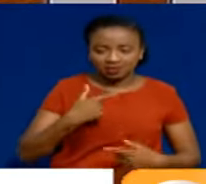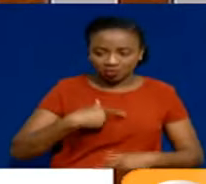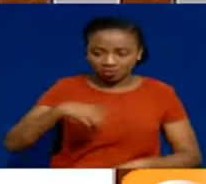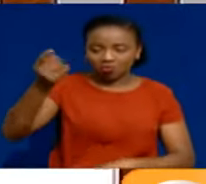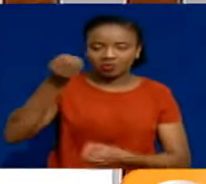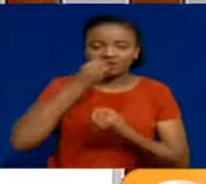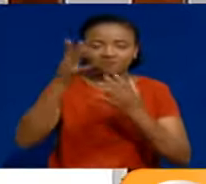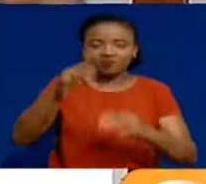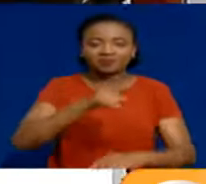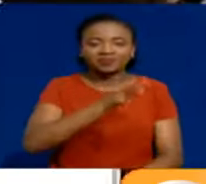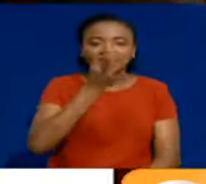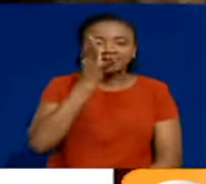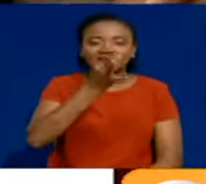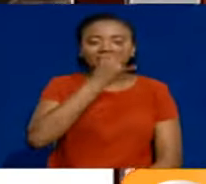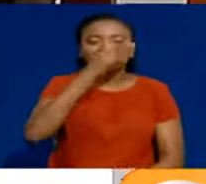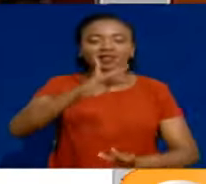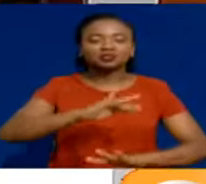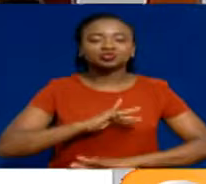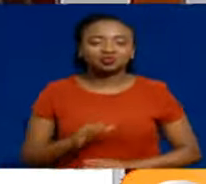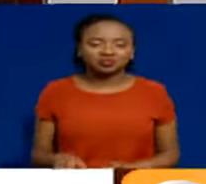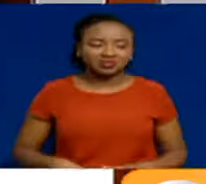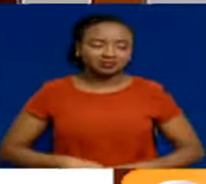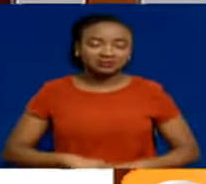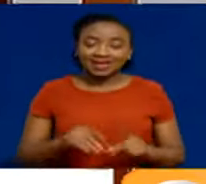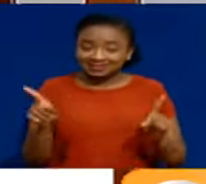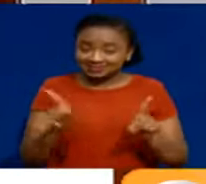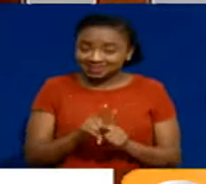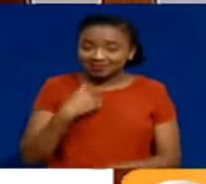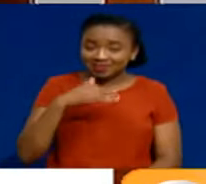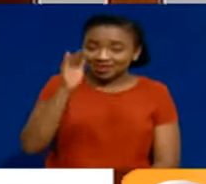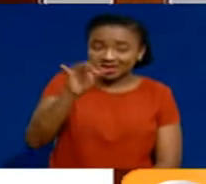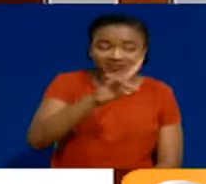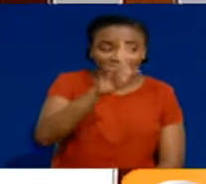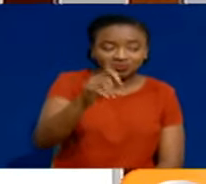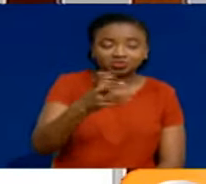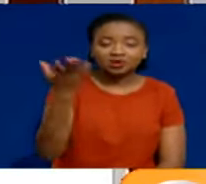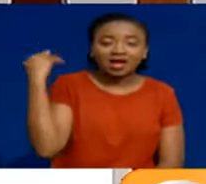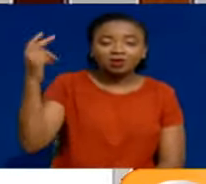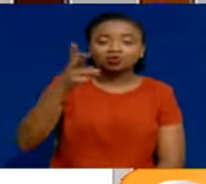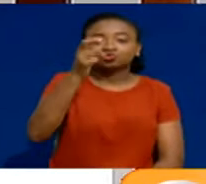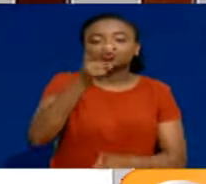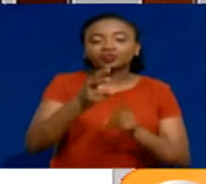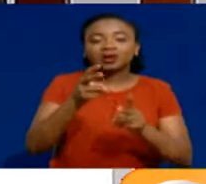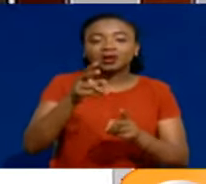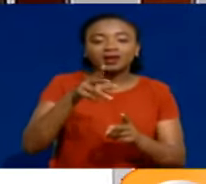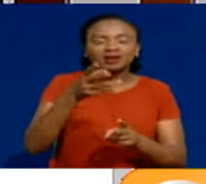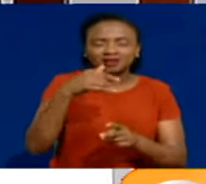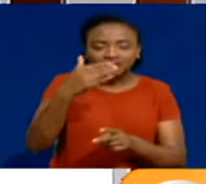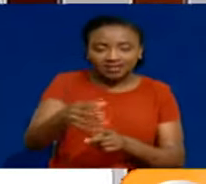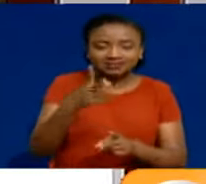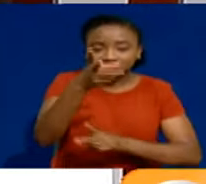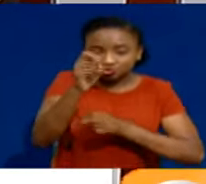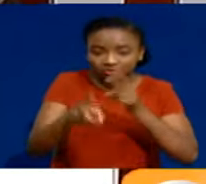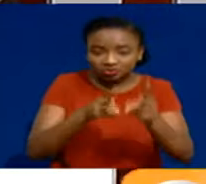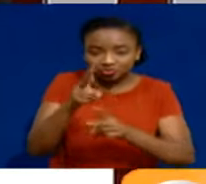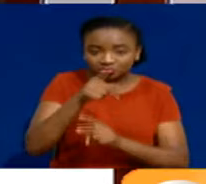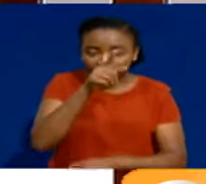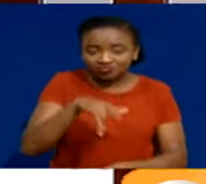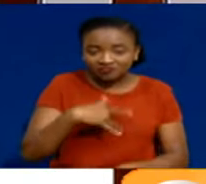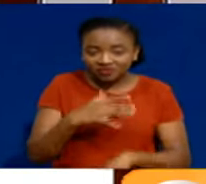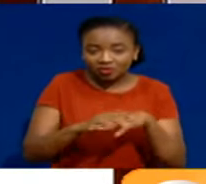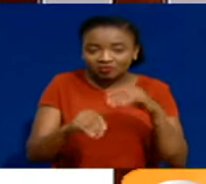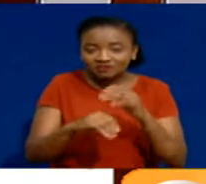hands we are safe. This is the same question I've been asking you here, 2022. In whose hands are we